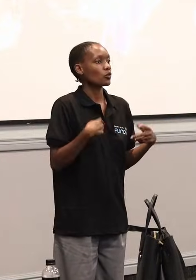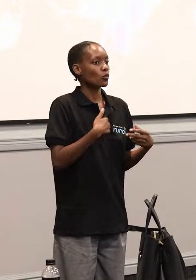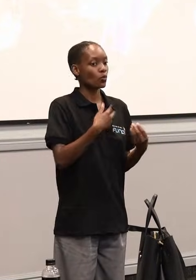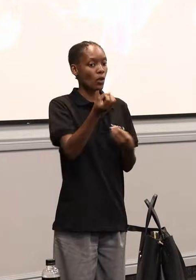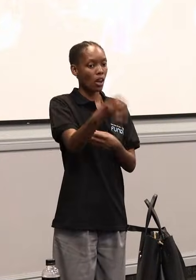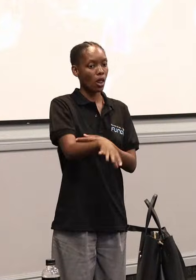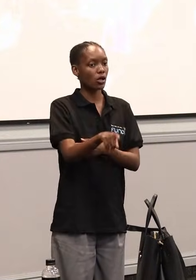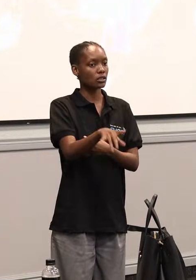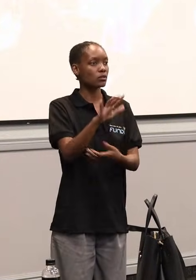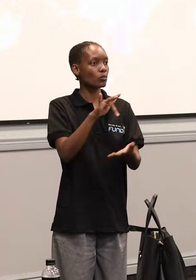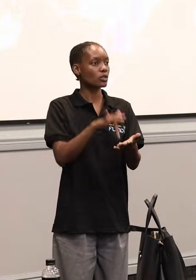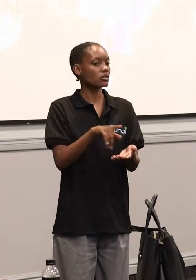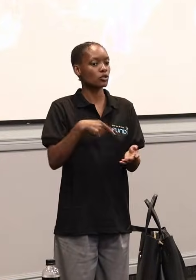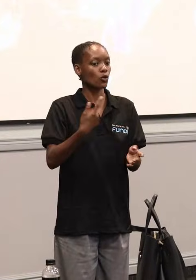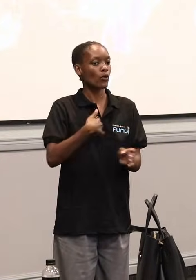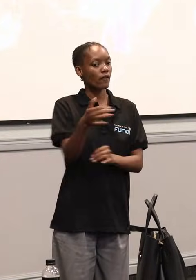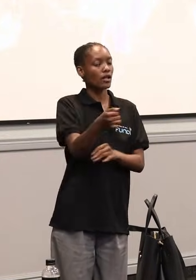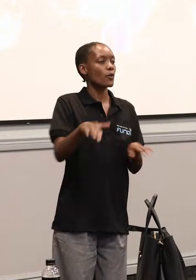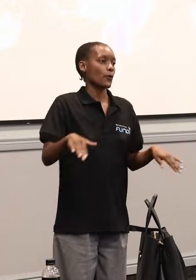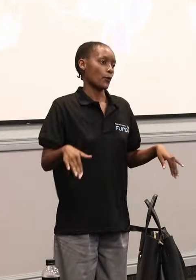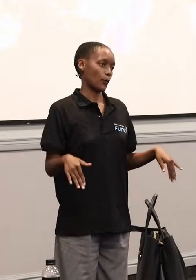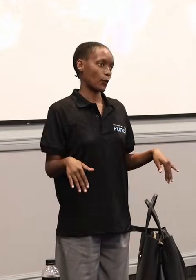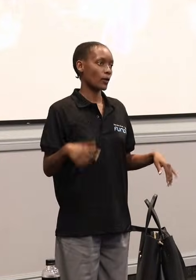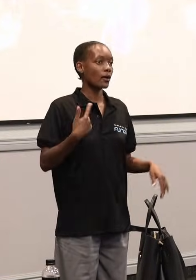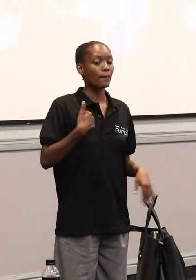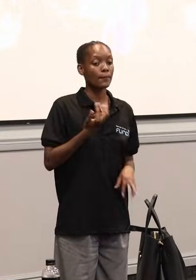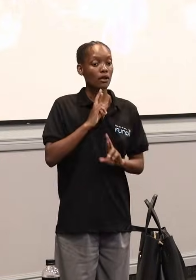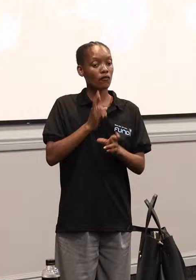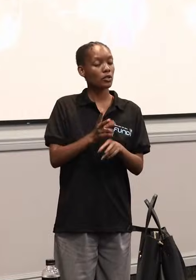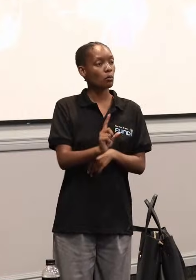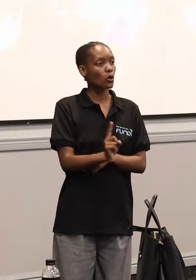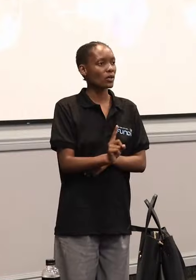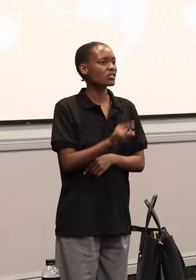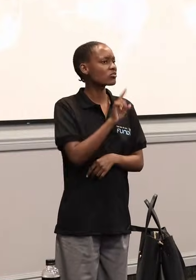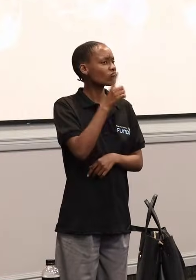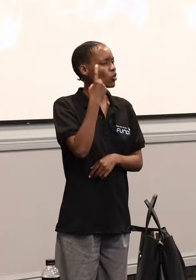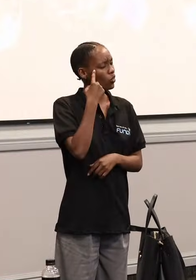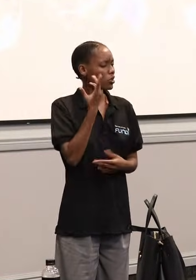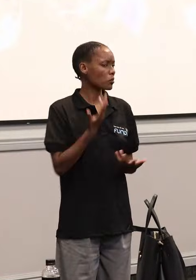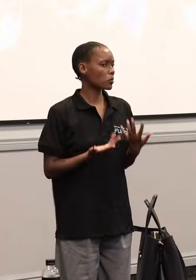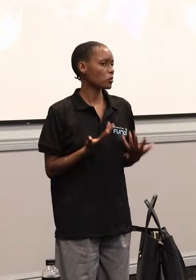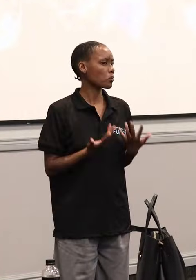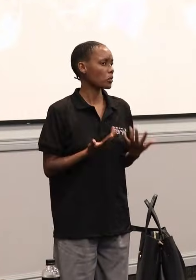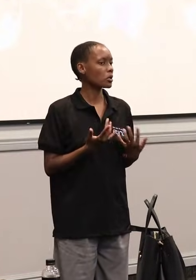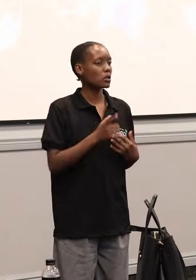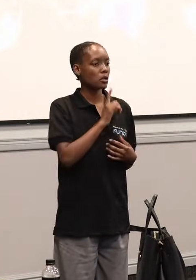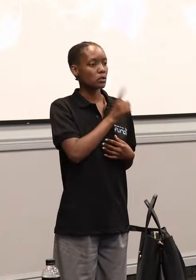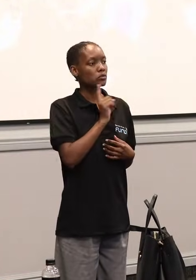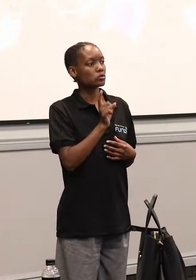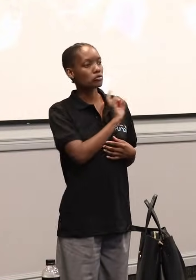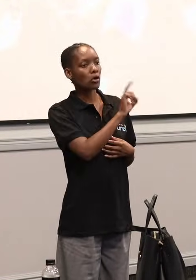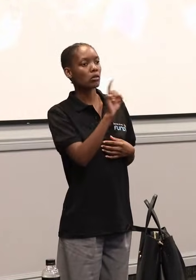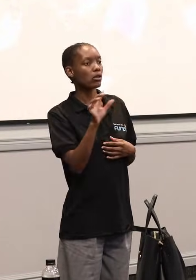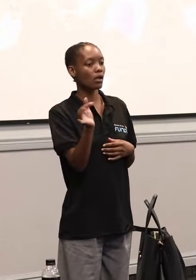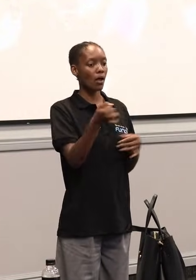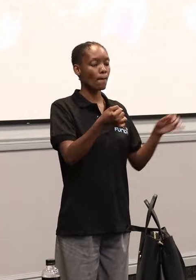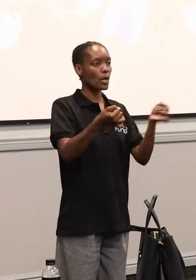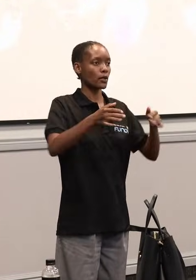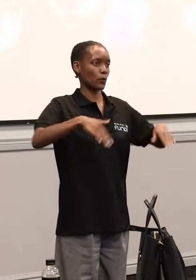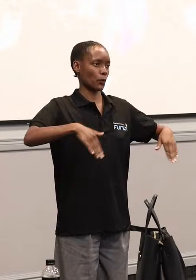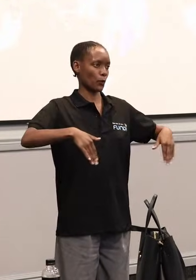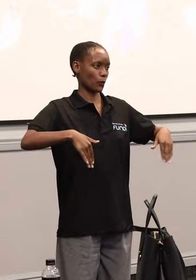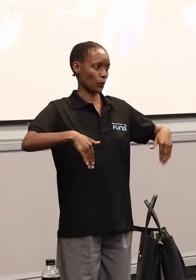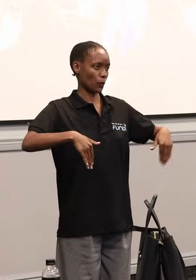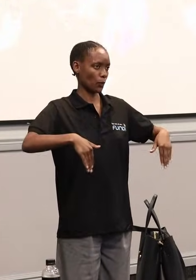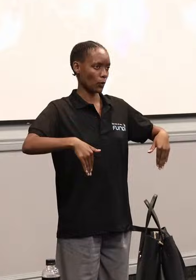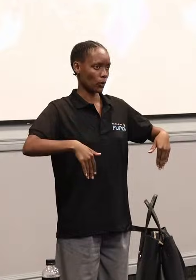filled. And my response to the same, don't you think that those teachers that you have not appointed would